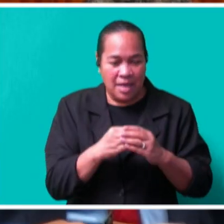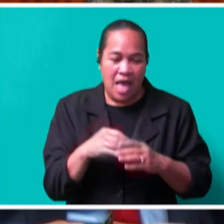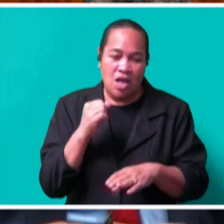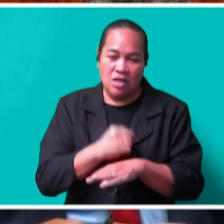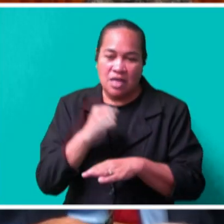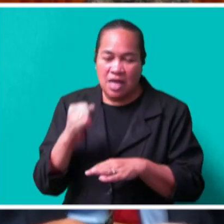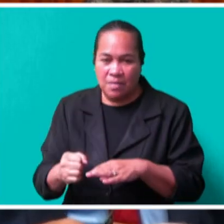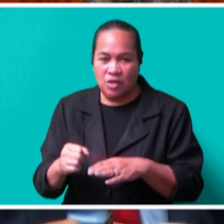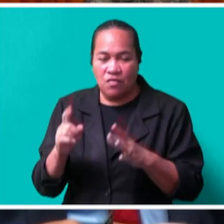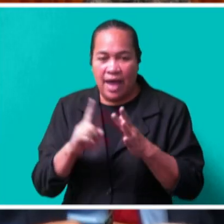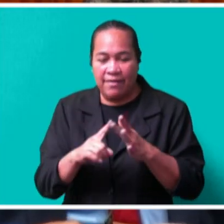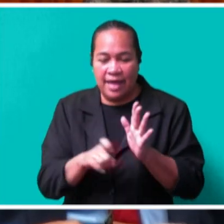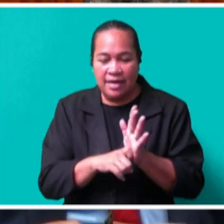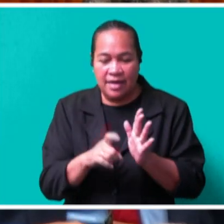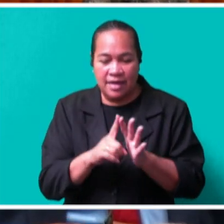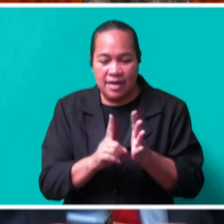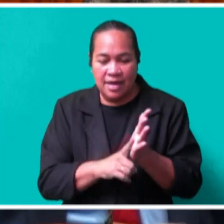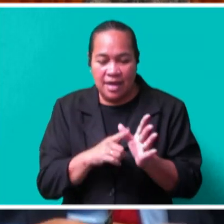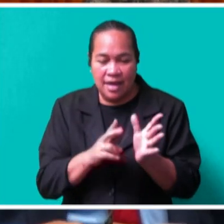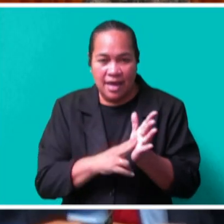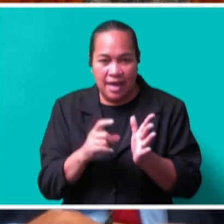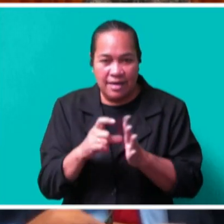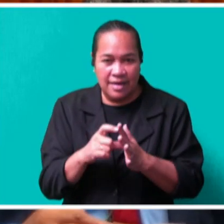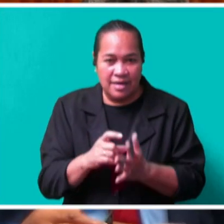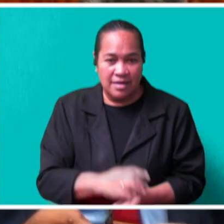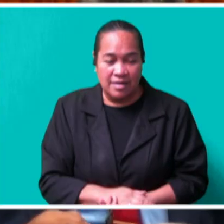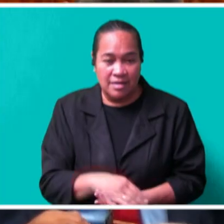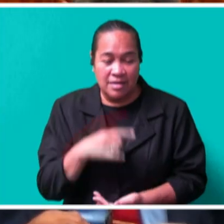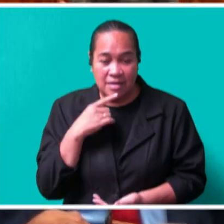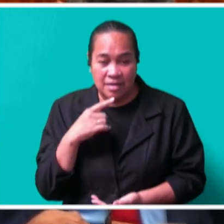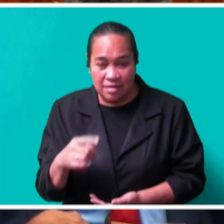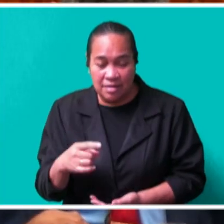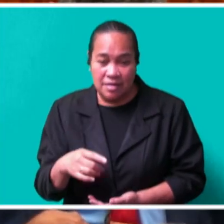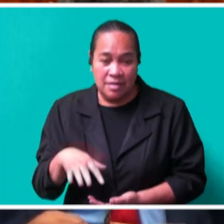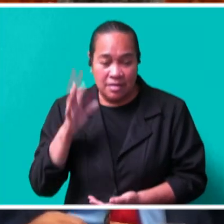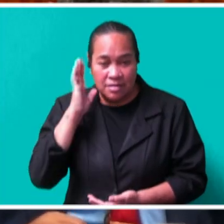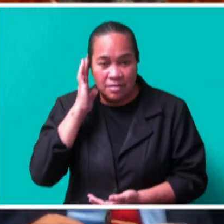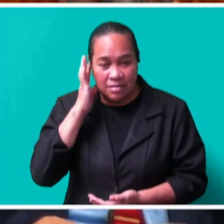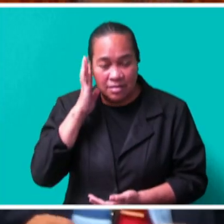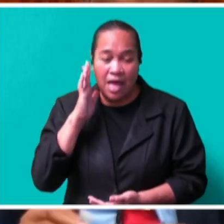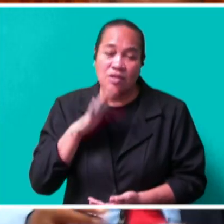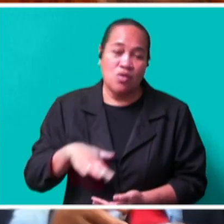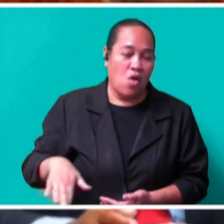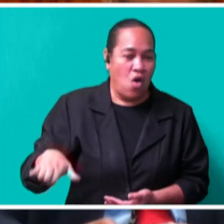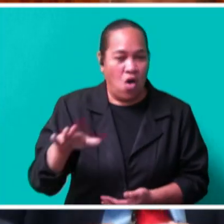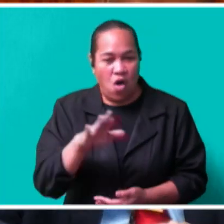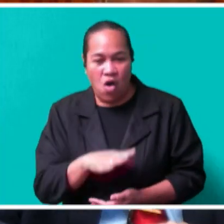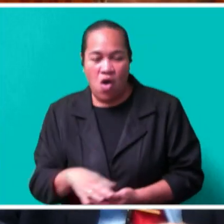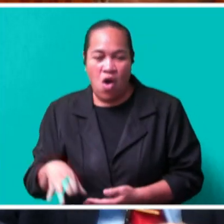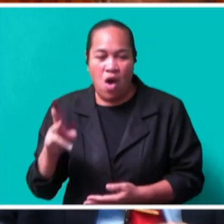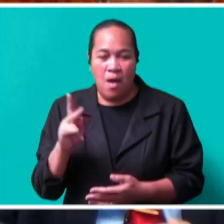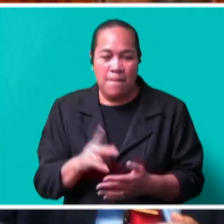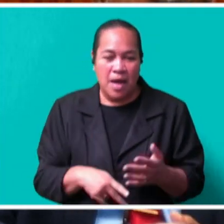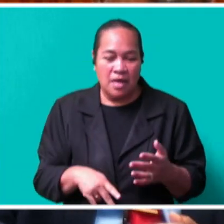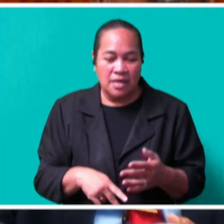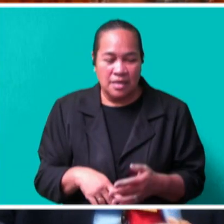Ireland, the Honourable Minister of Finance and his ministry, and to all partner